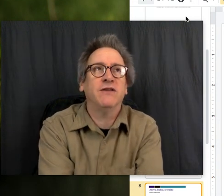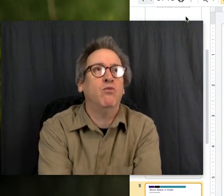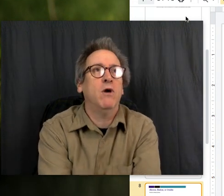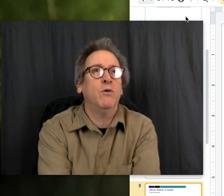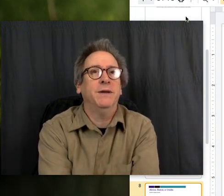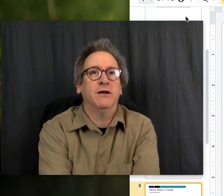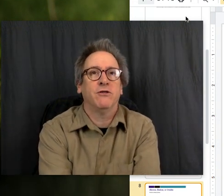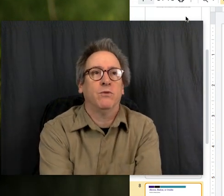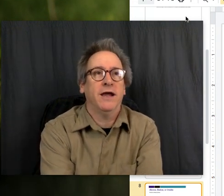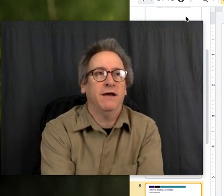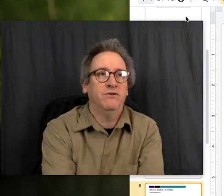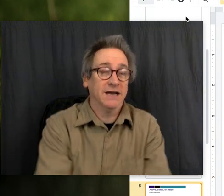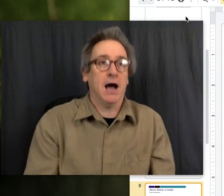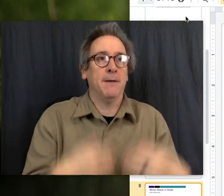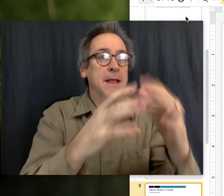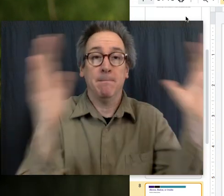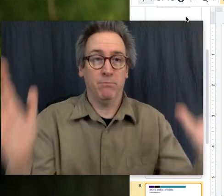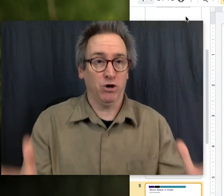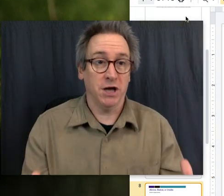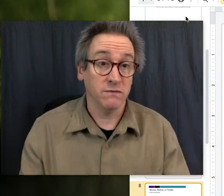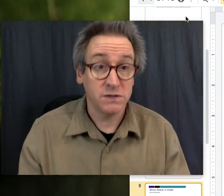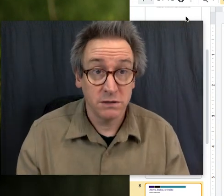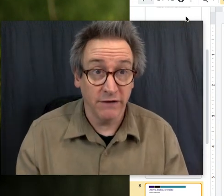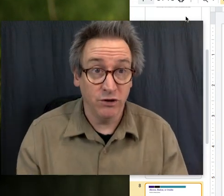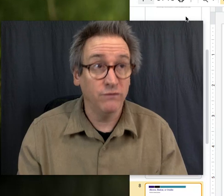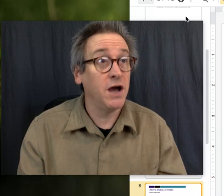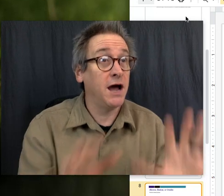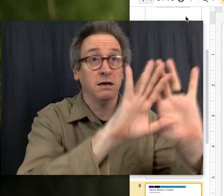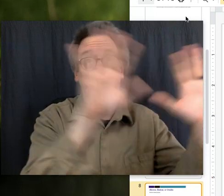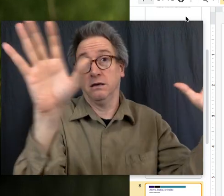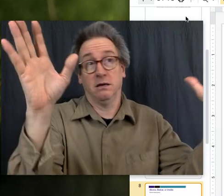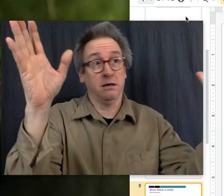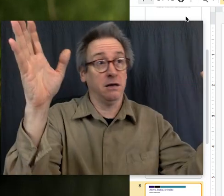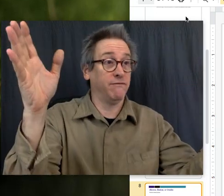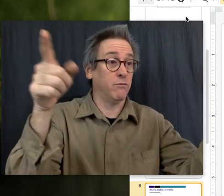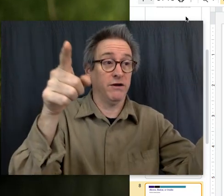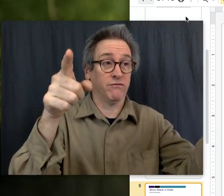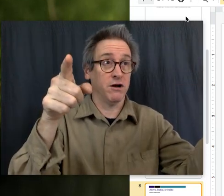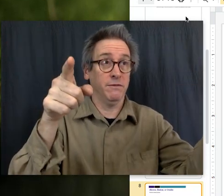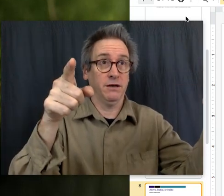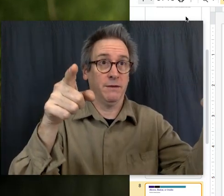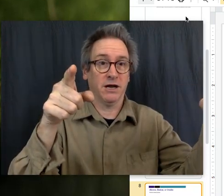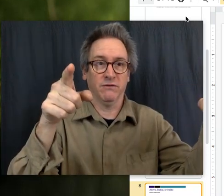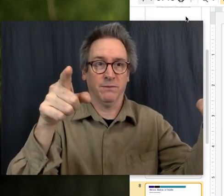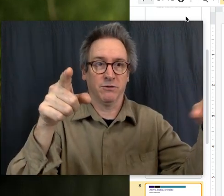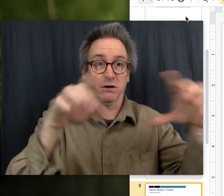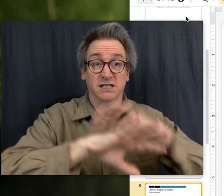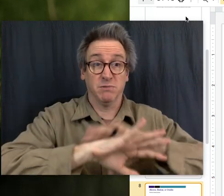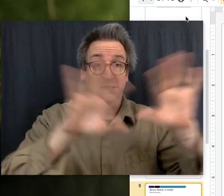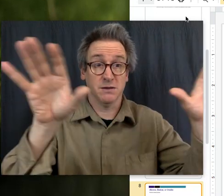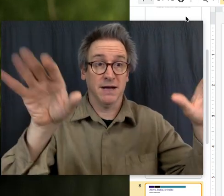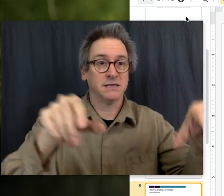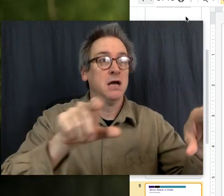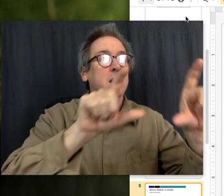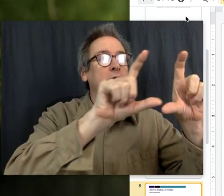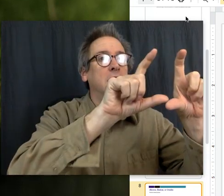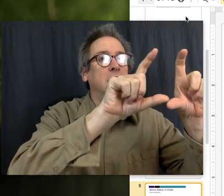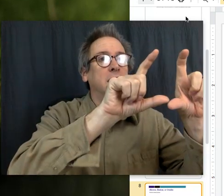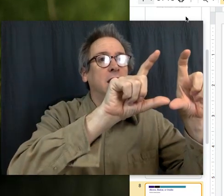trying to think of what would be another way of doing it. Bookshelves. If I've got right in front of me, I'm not going to flip it around because this place is a